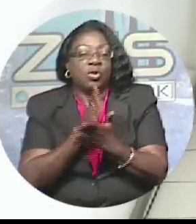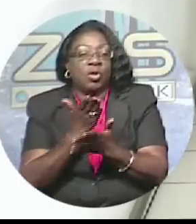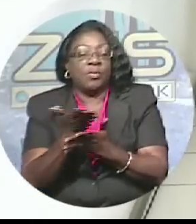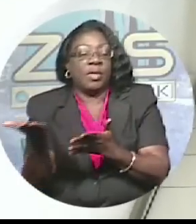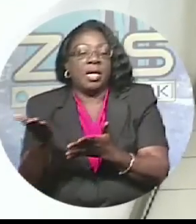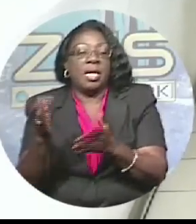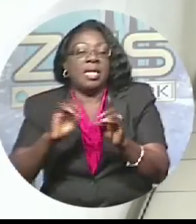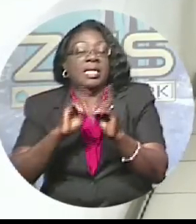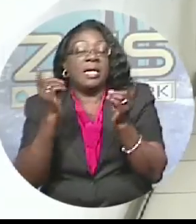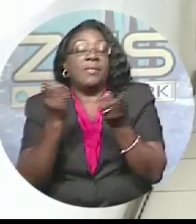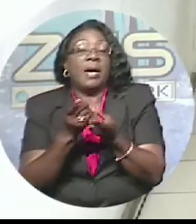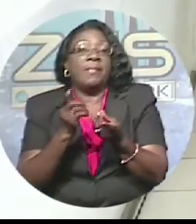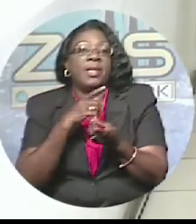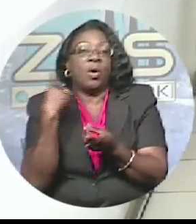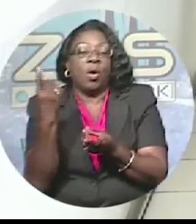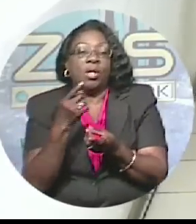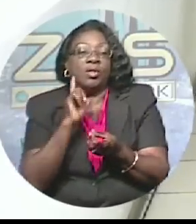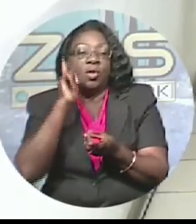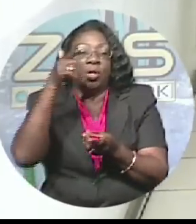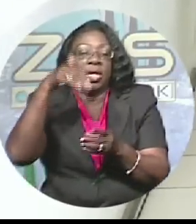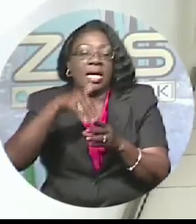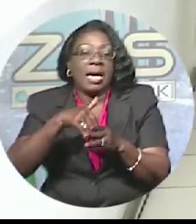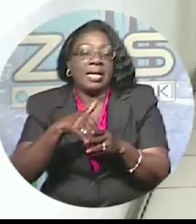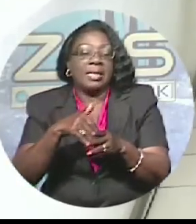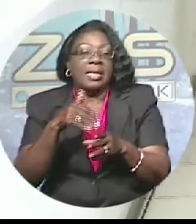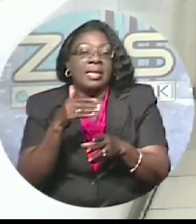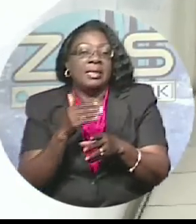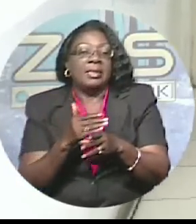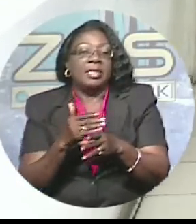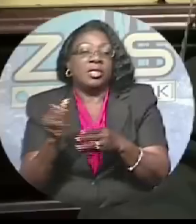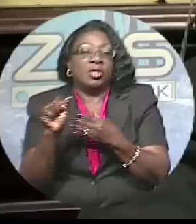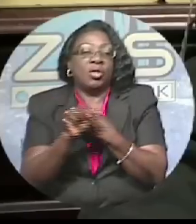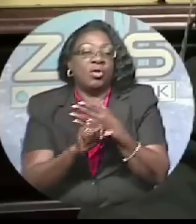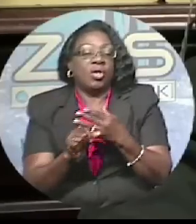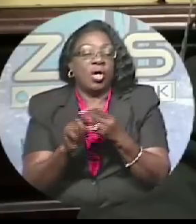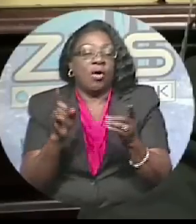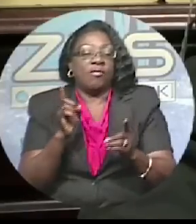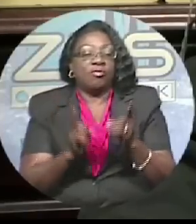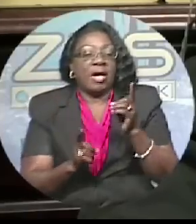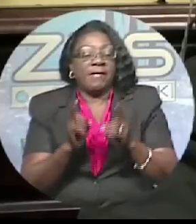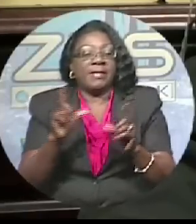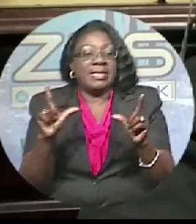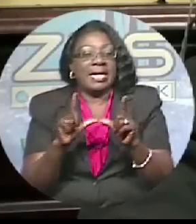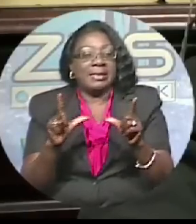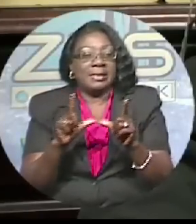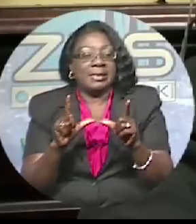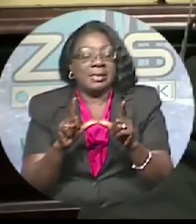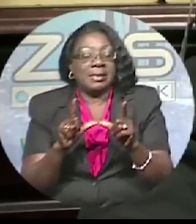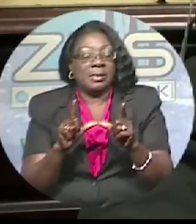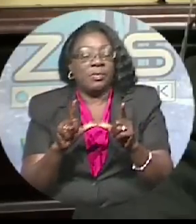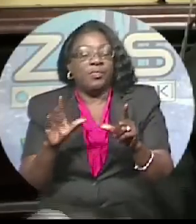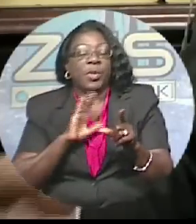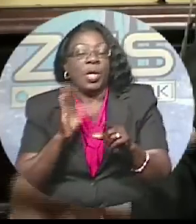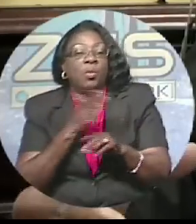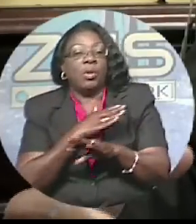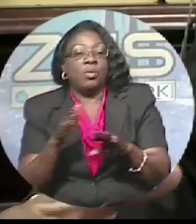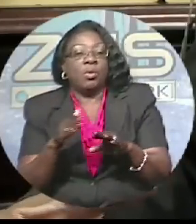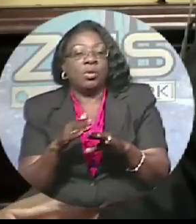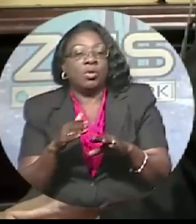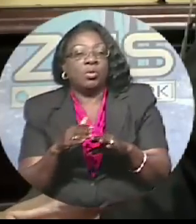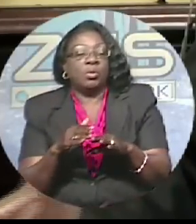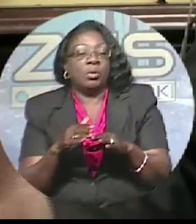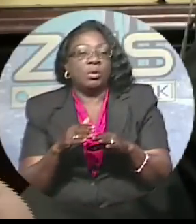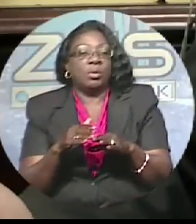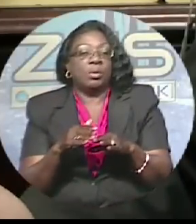the department is also looking at improving the security features of driver's licenses. We wouldn't do it a whole